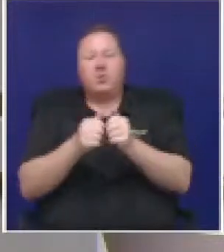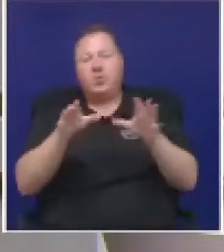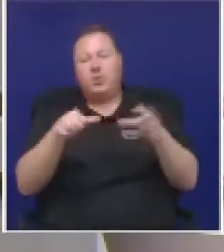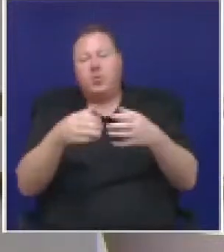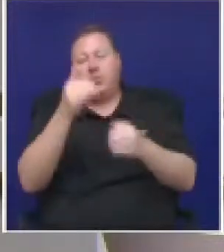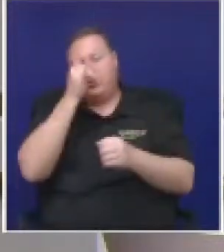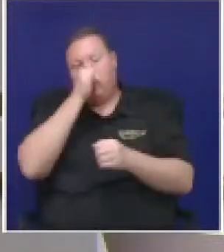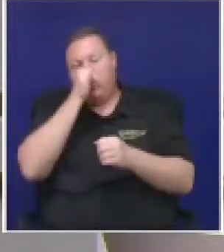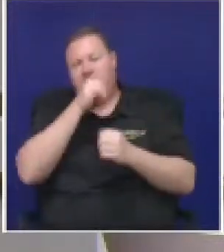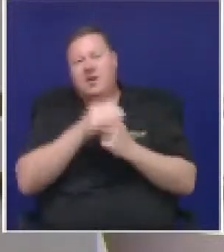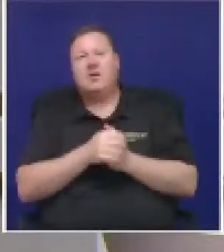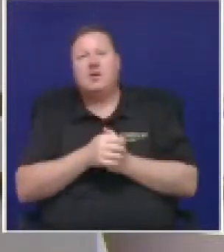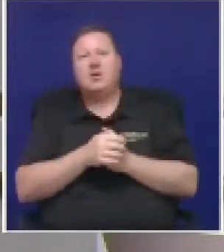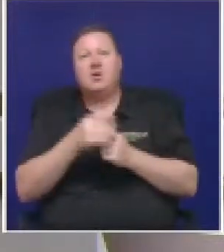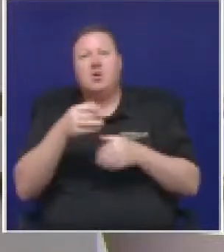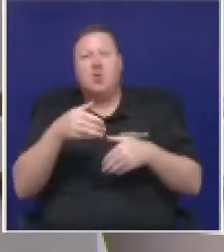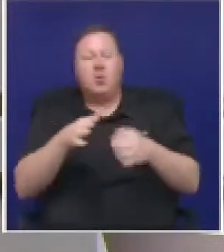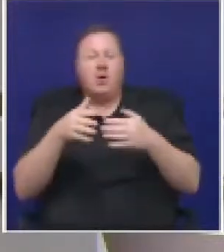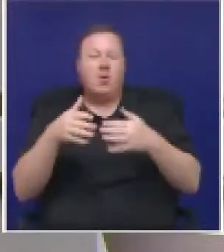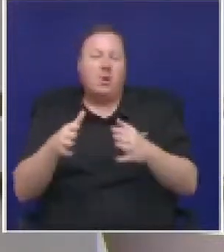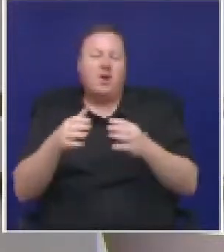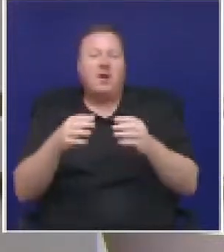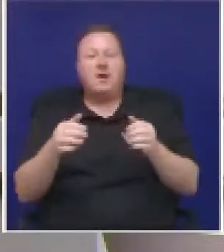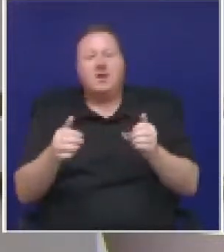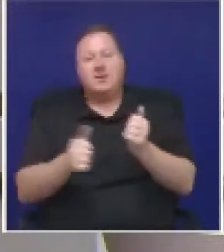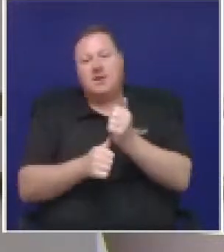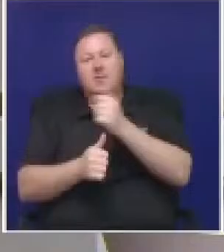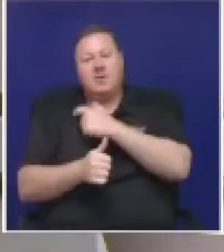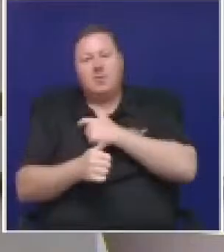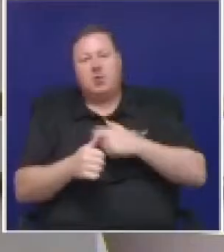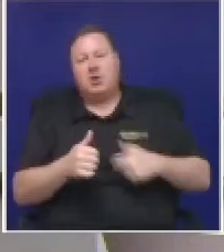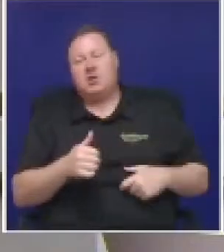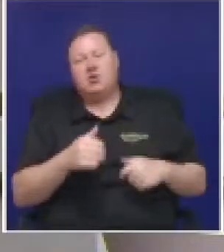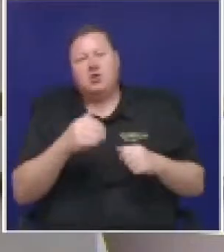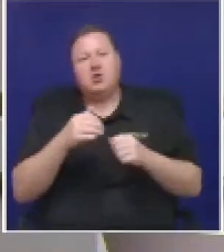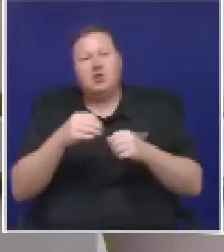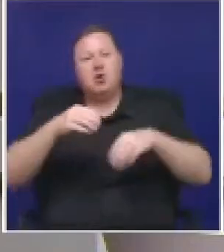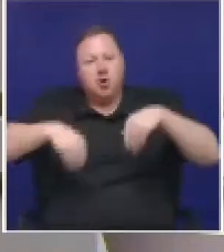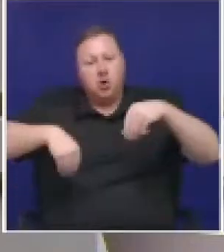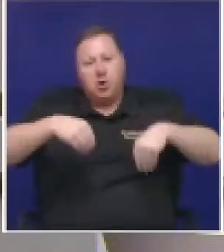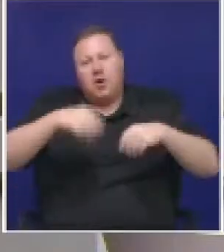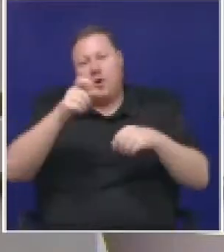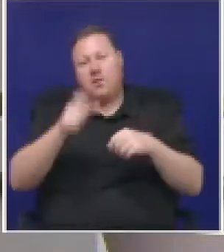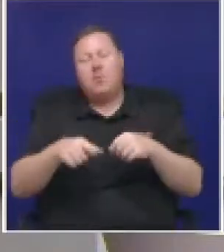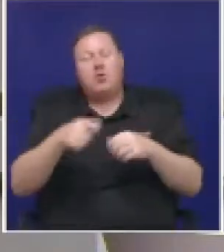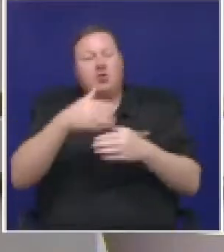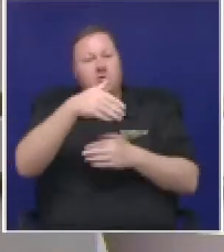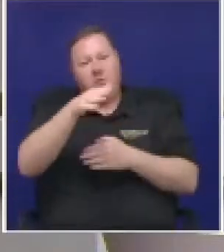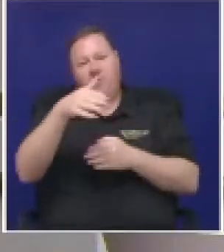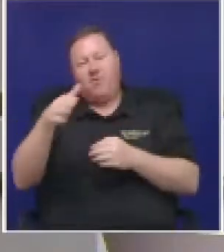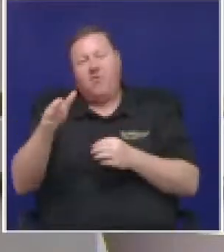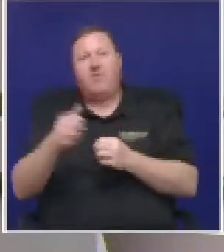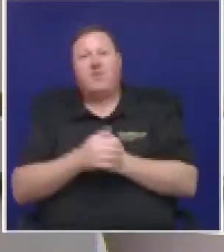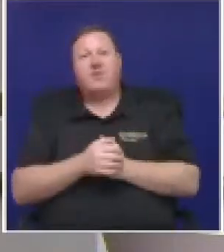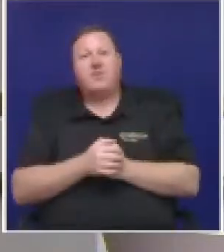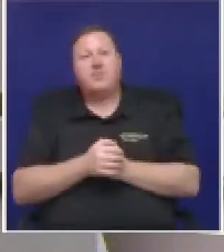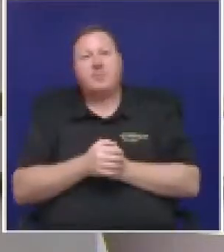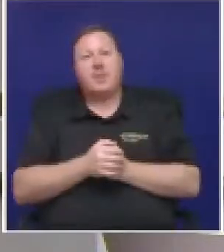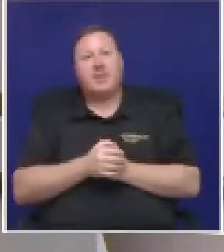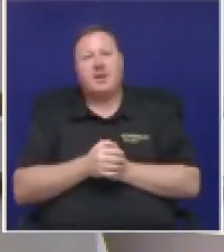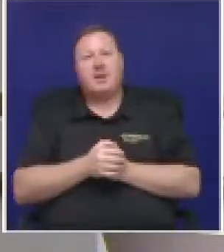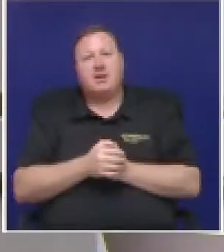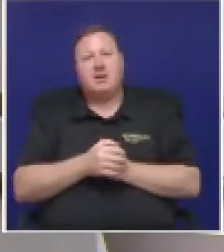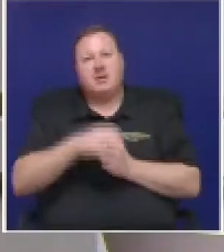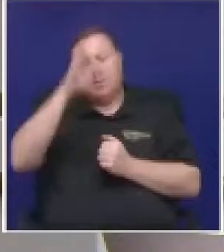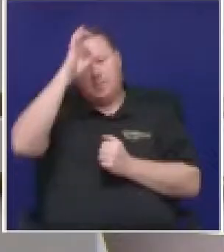is the Deputy President taking to act against those corrupt officials and take the bull by its horns, against corrupt